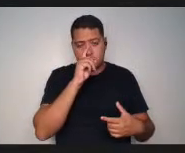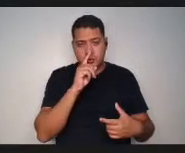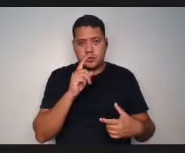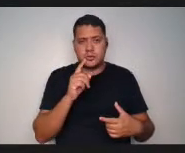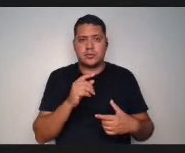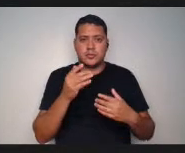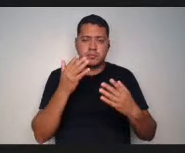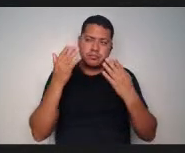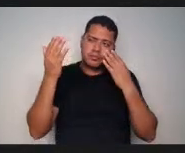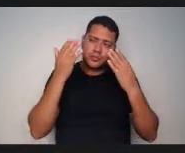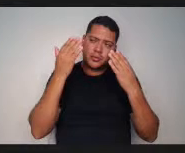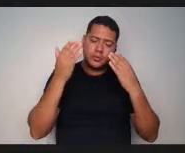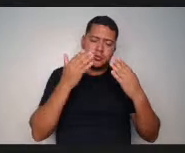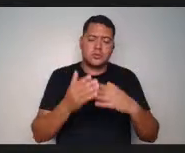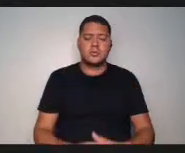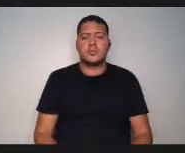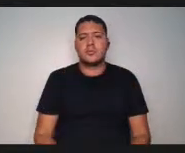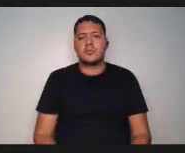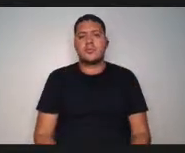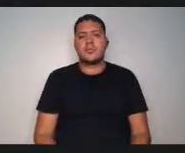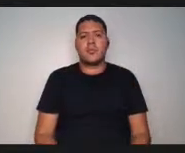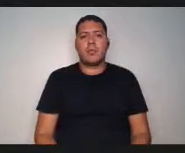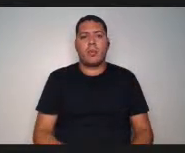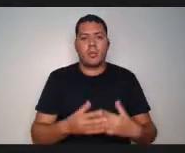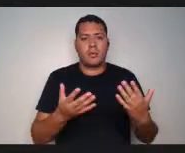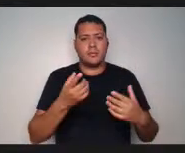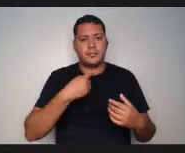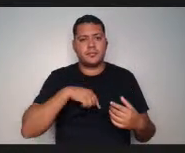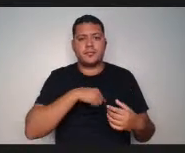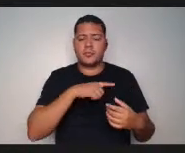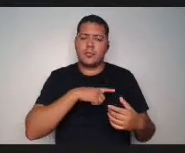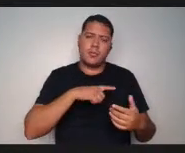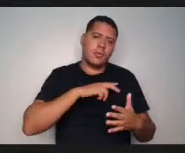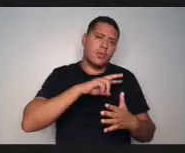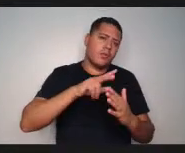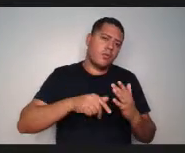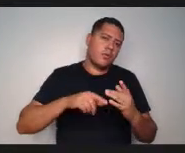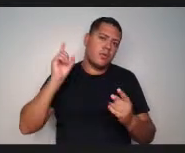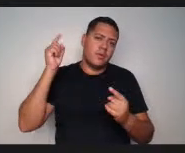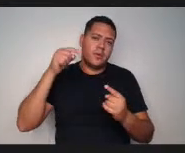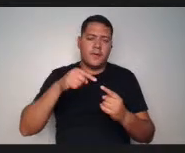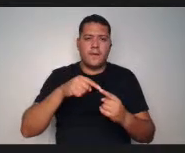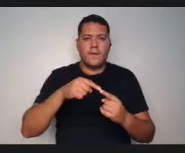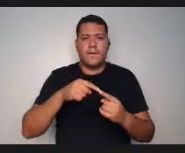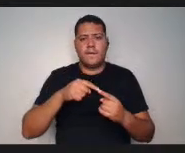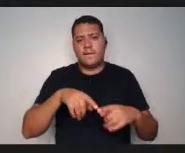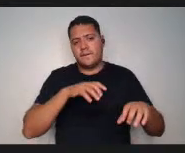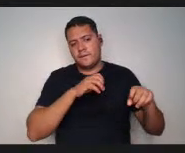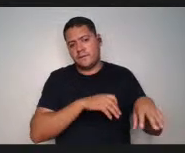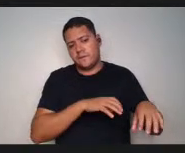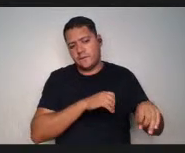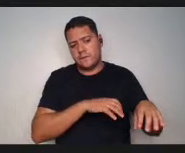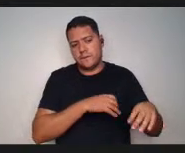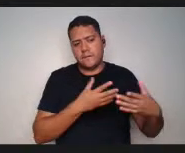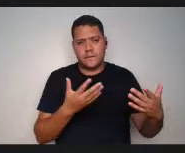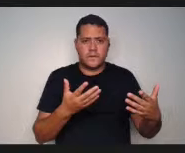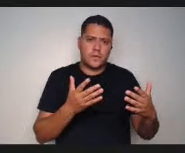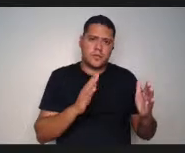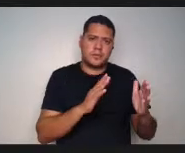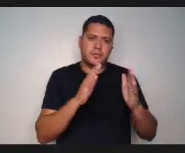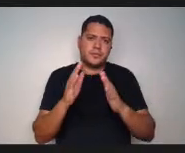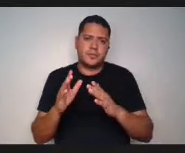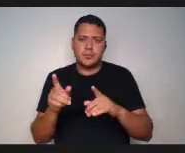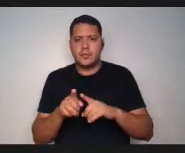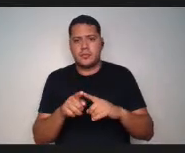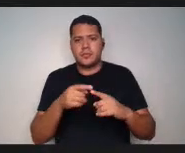So we have several objectives. Education, obviously, is a very important part of this, looking at how work